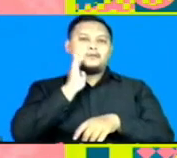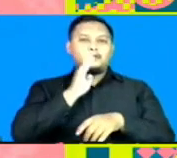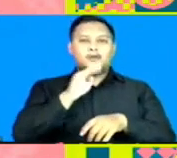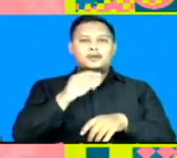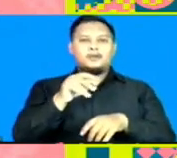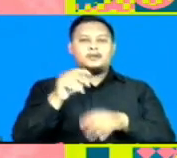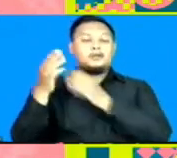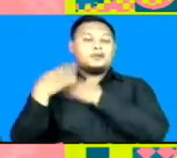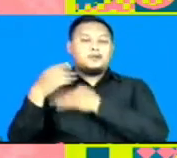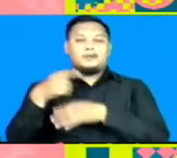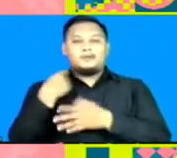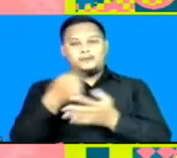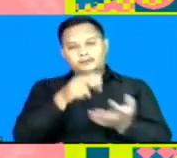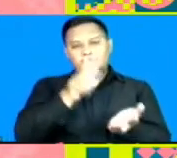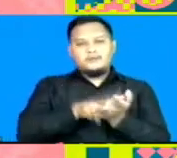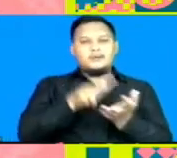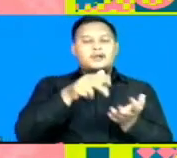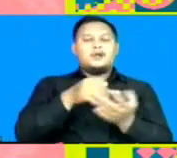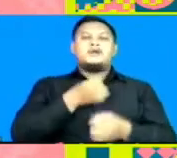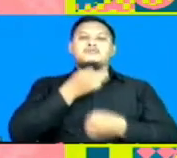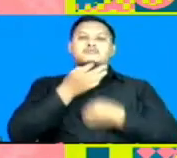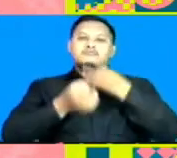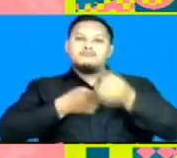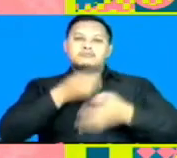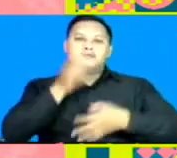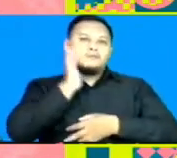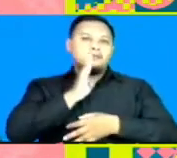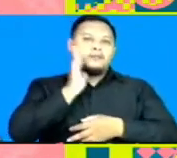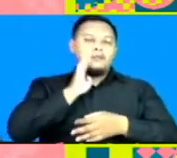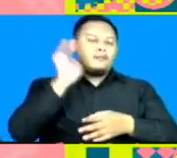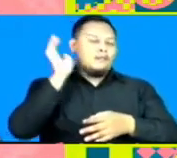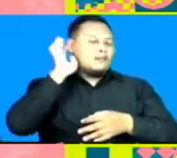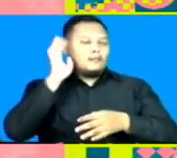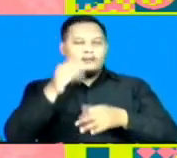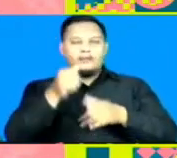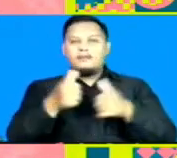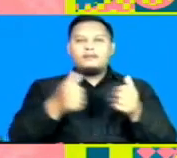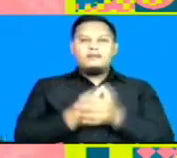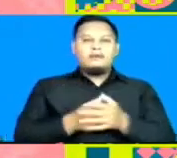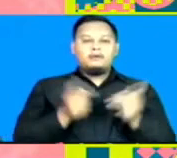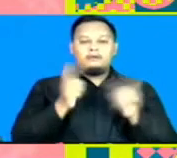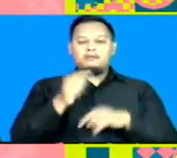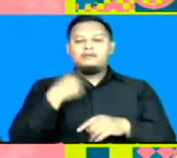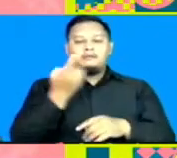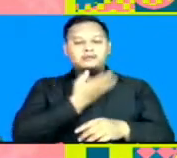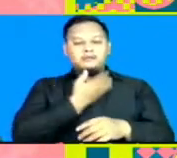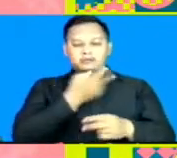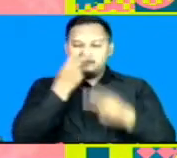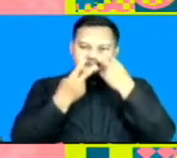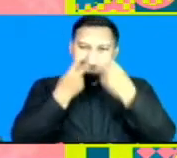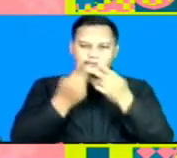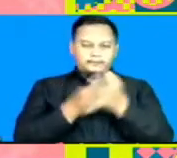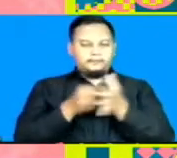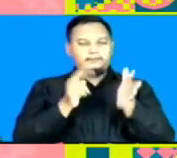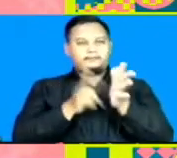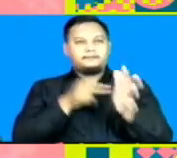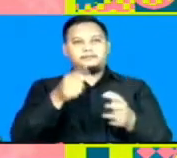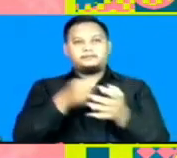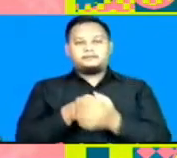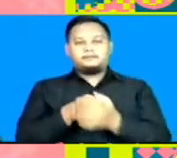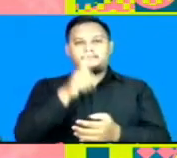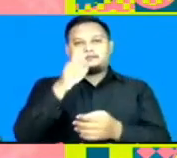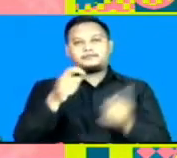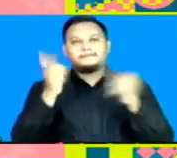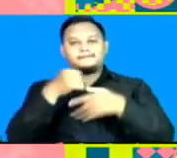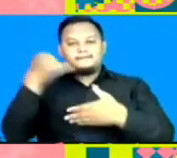say, we want values to be the center, the sun around which all the other planets revolve. And hopefully we will be